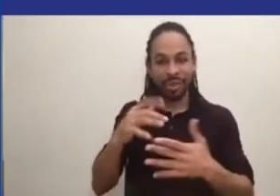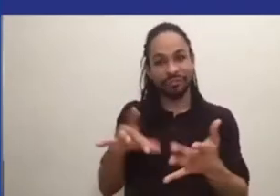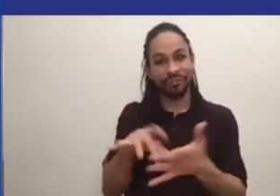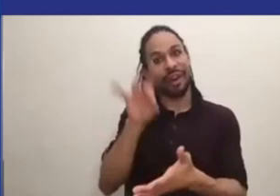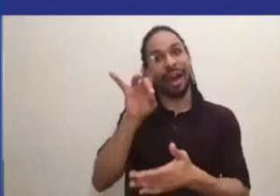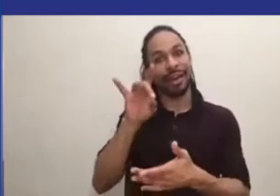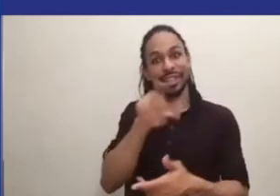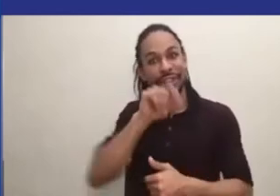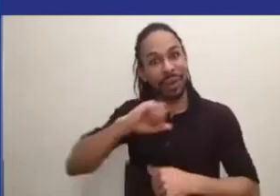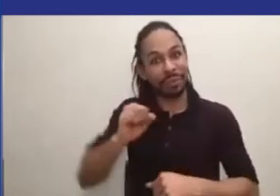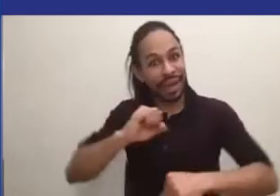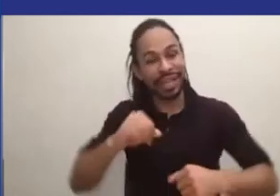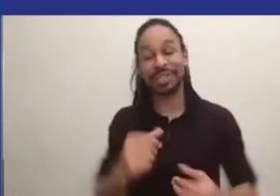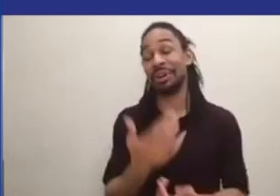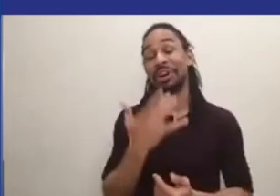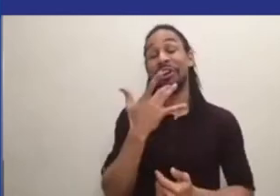y'all.